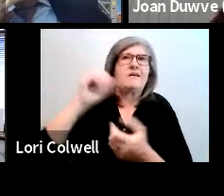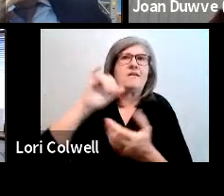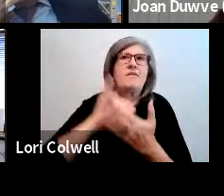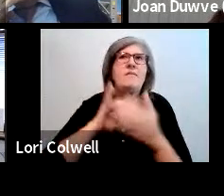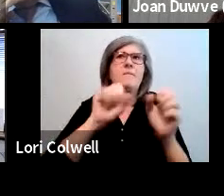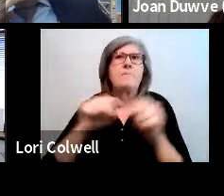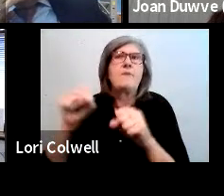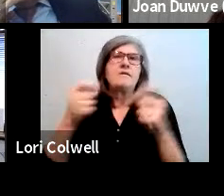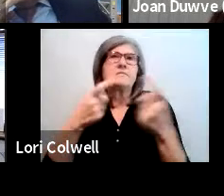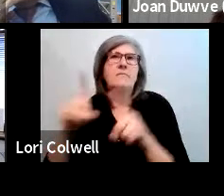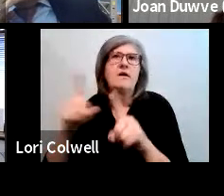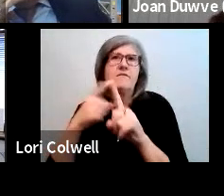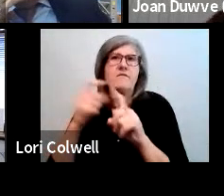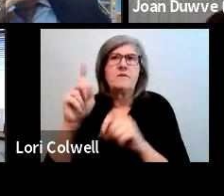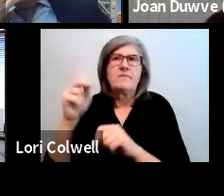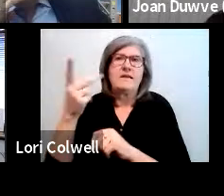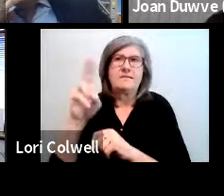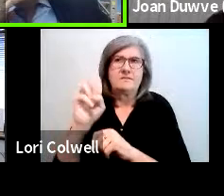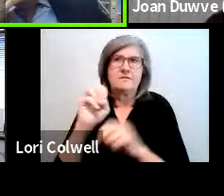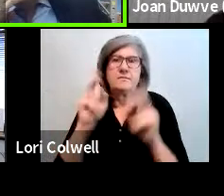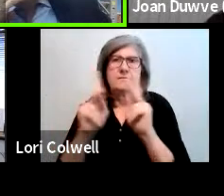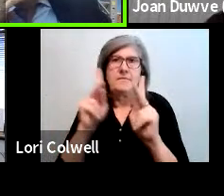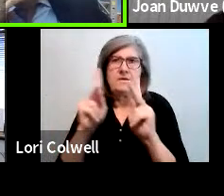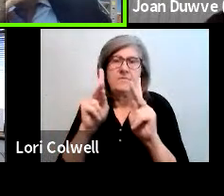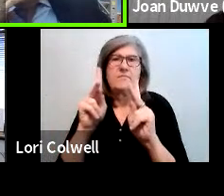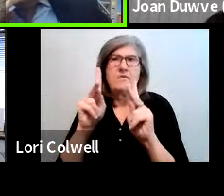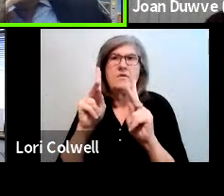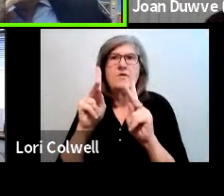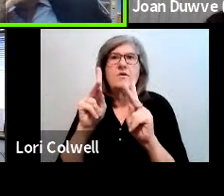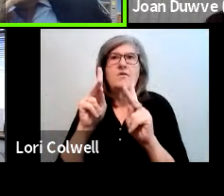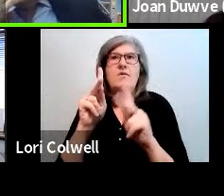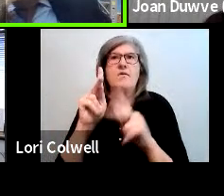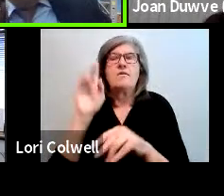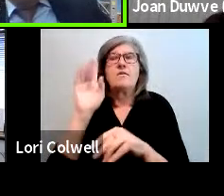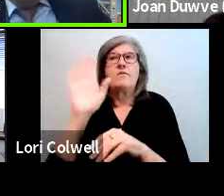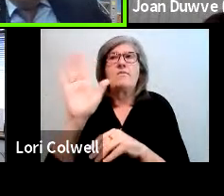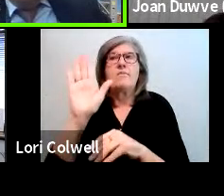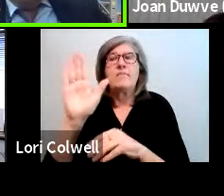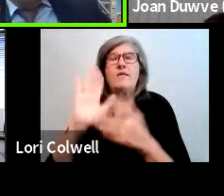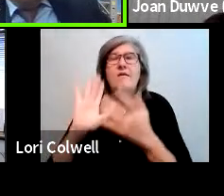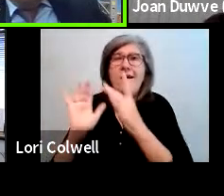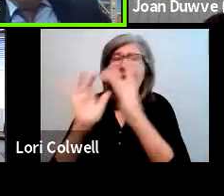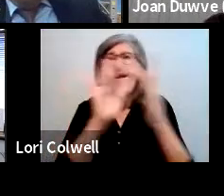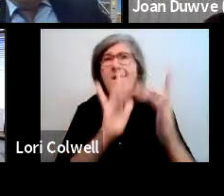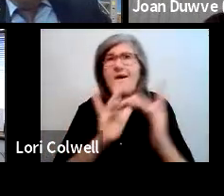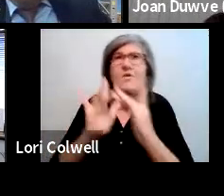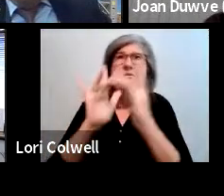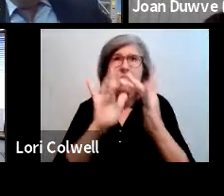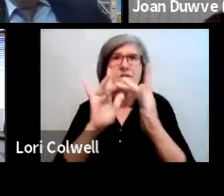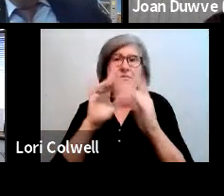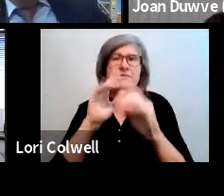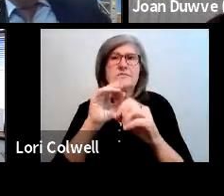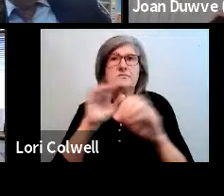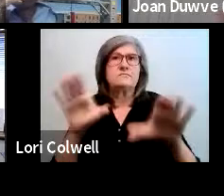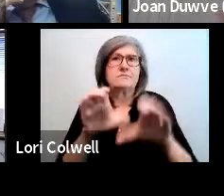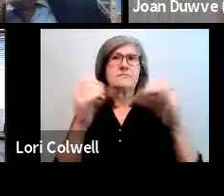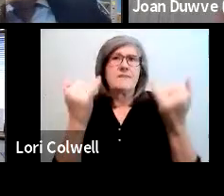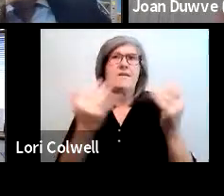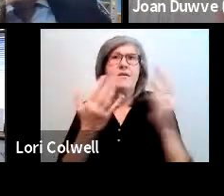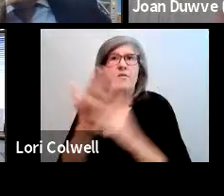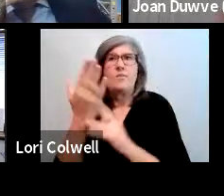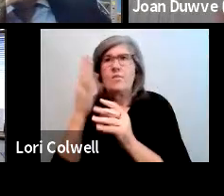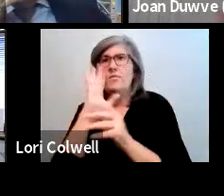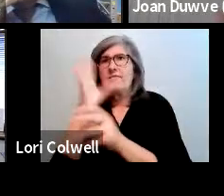the KDHE folks. The outreach that is being done through the